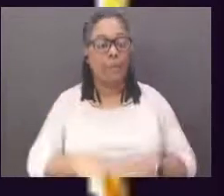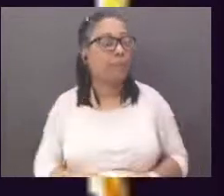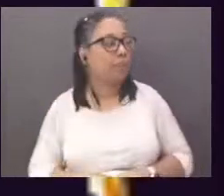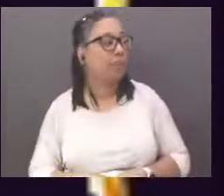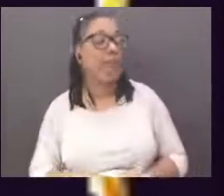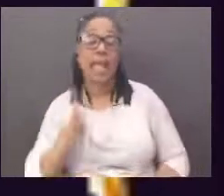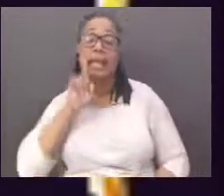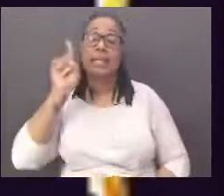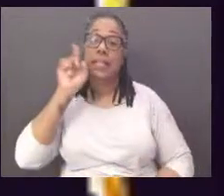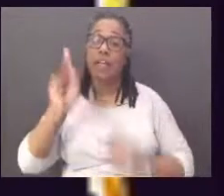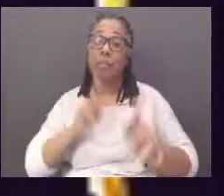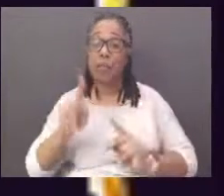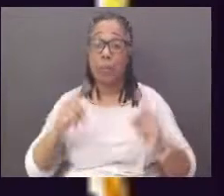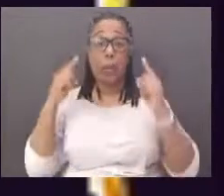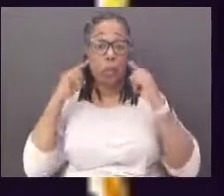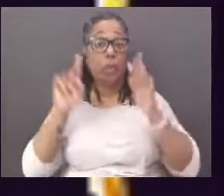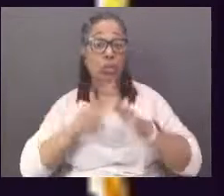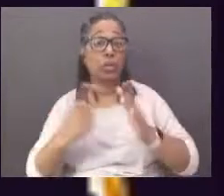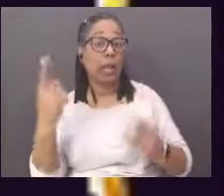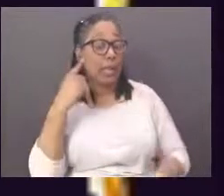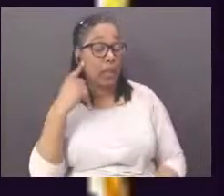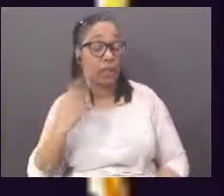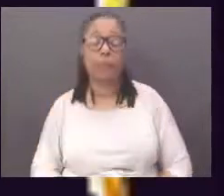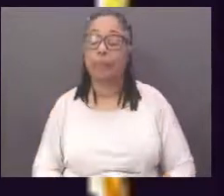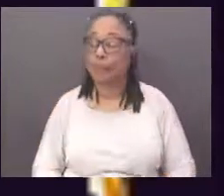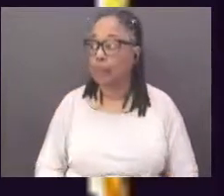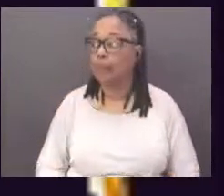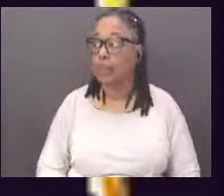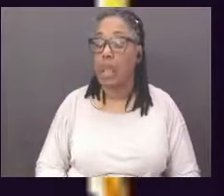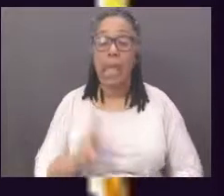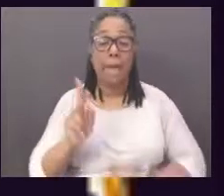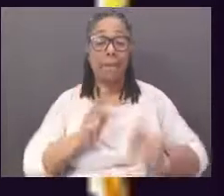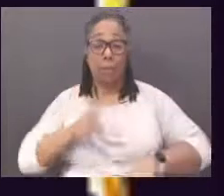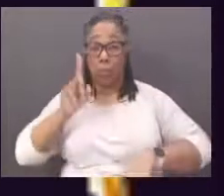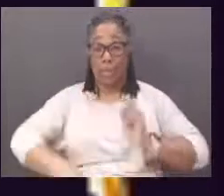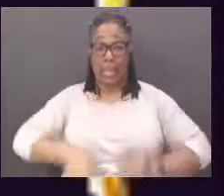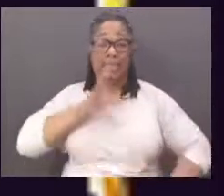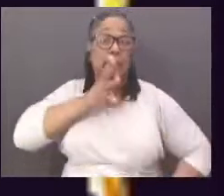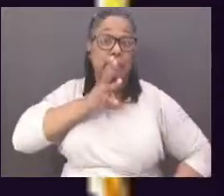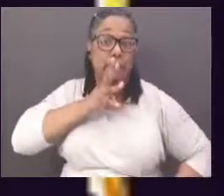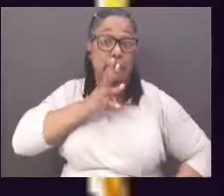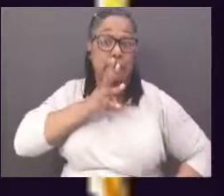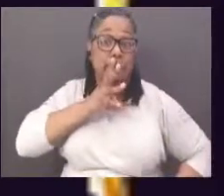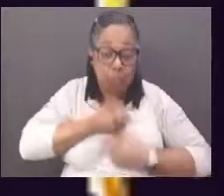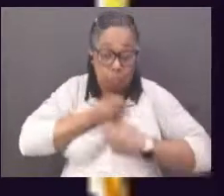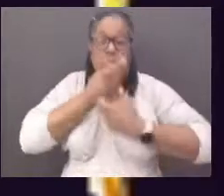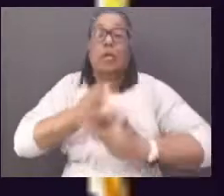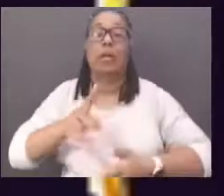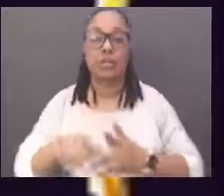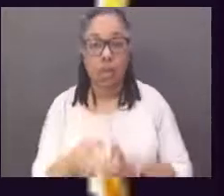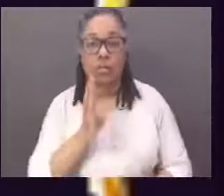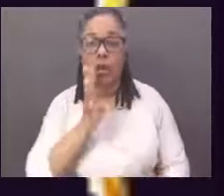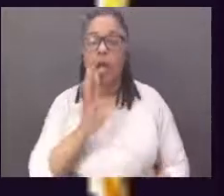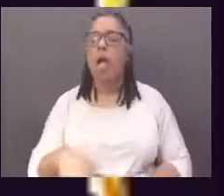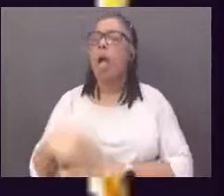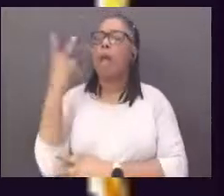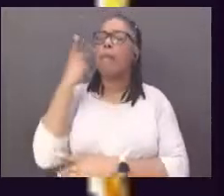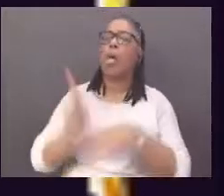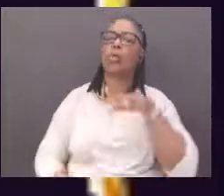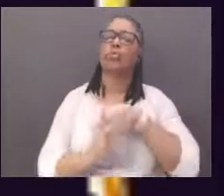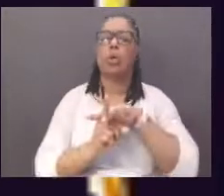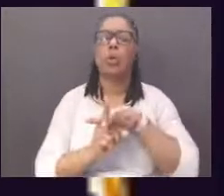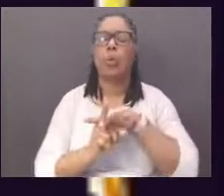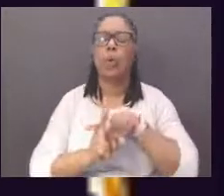this cesspool of sorcery and witchcraft, Paul shows up preaching and believing